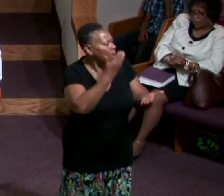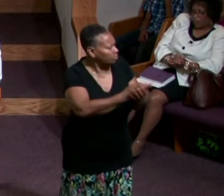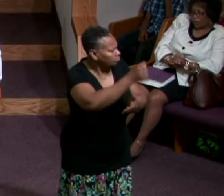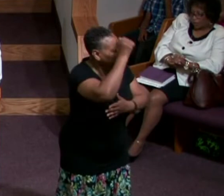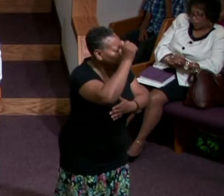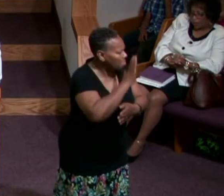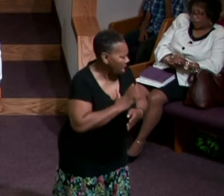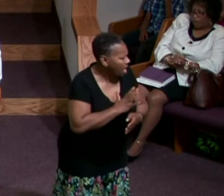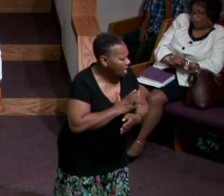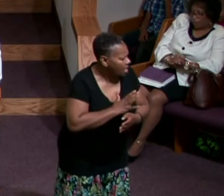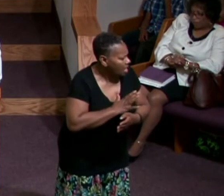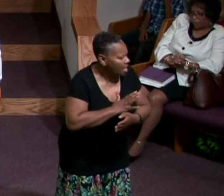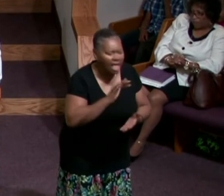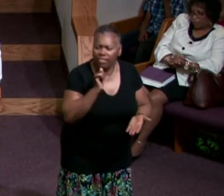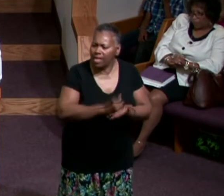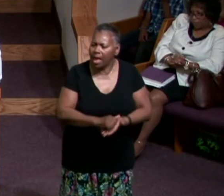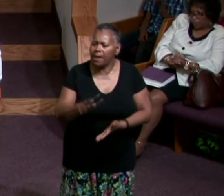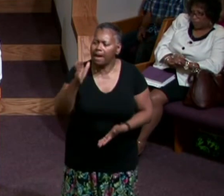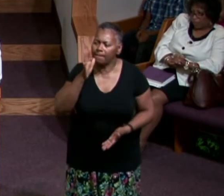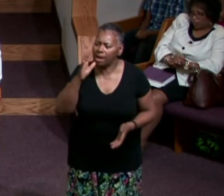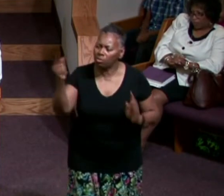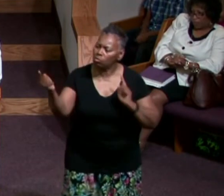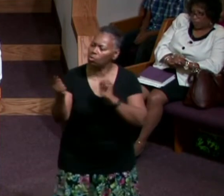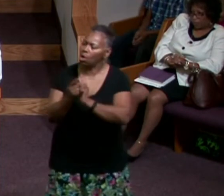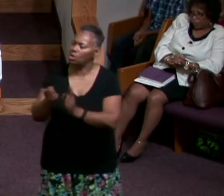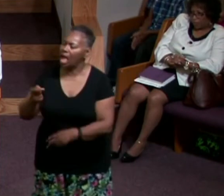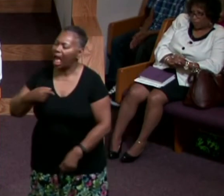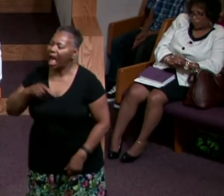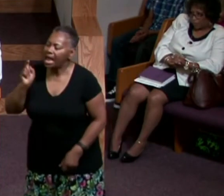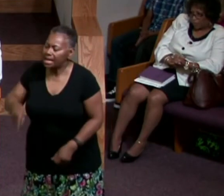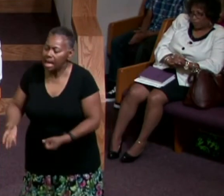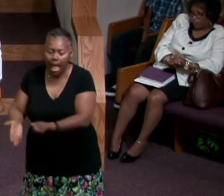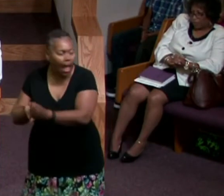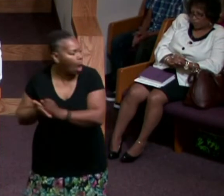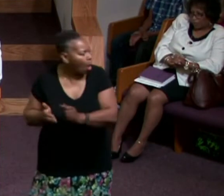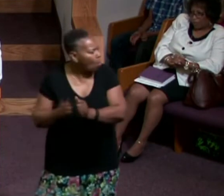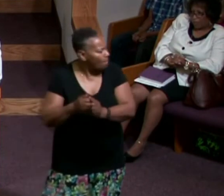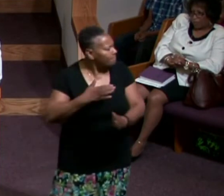around that a mother can go to and say, I need help with my son.